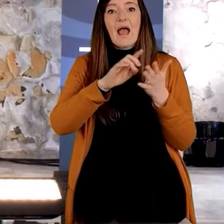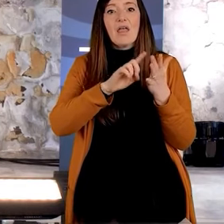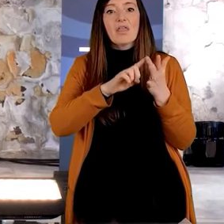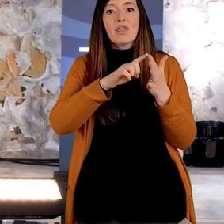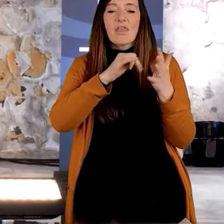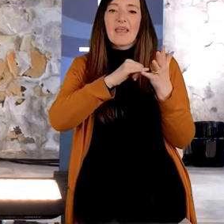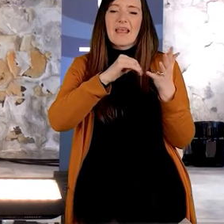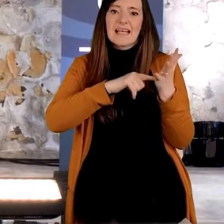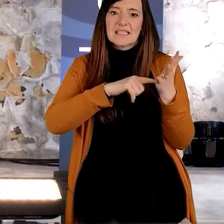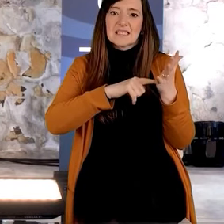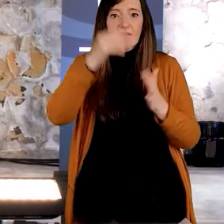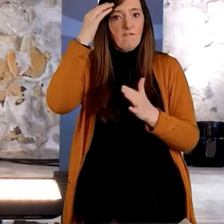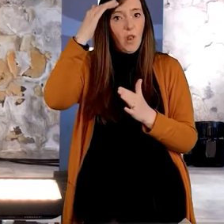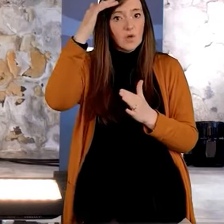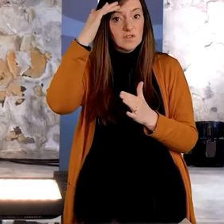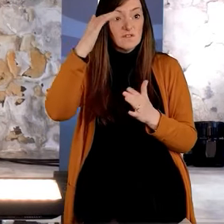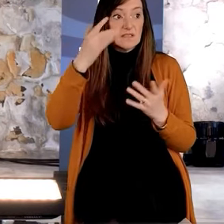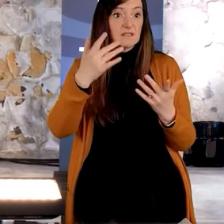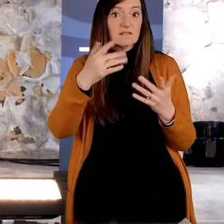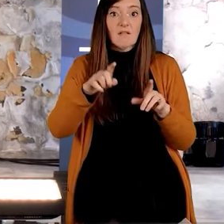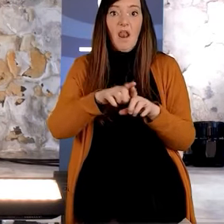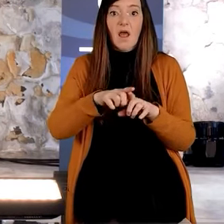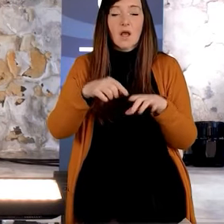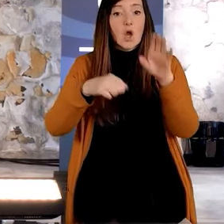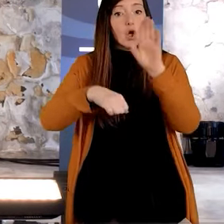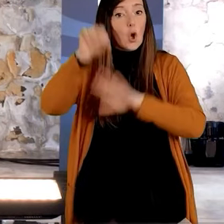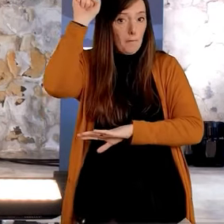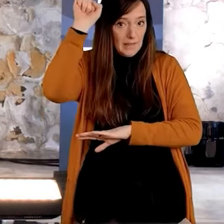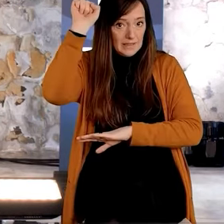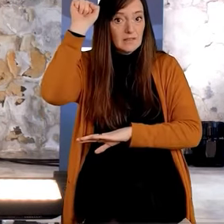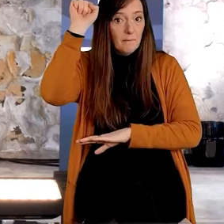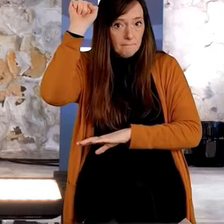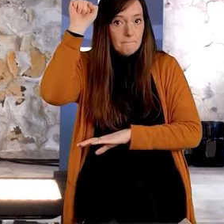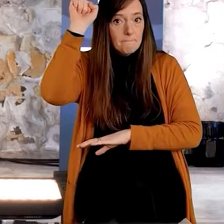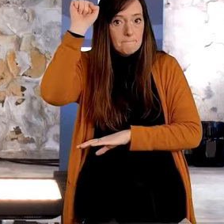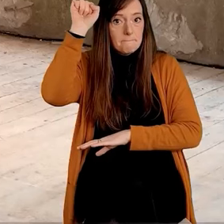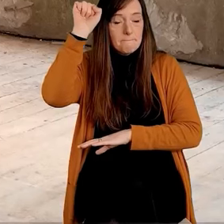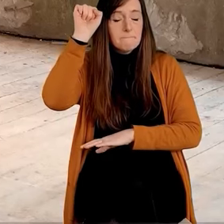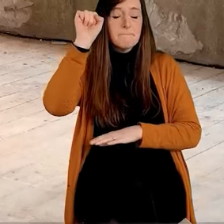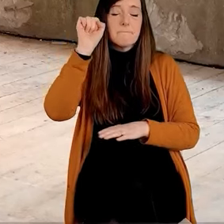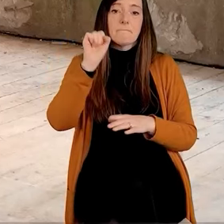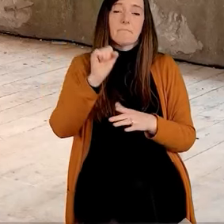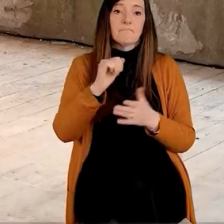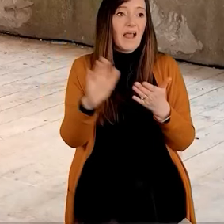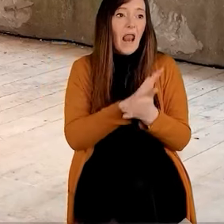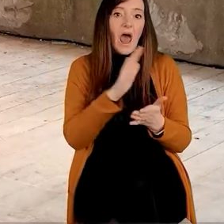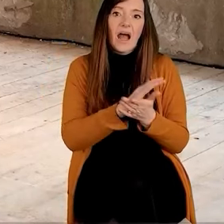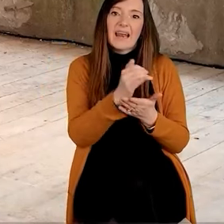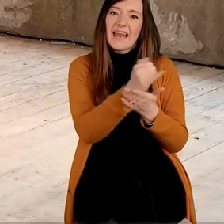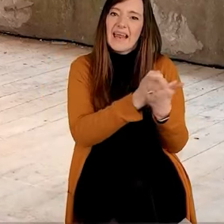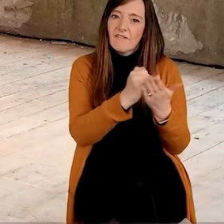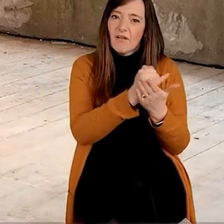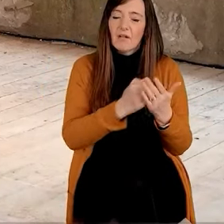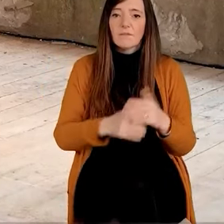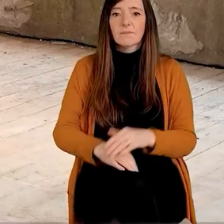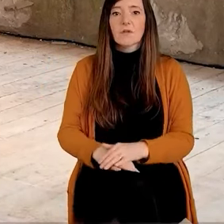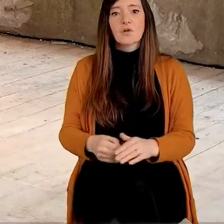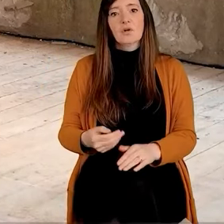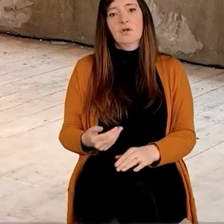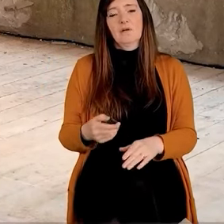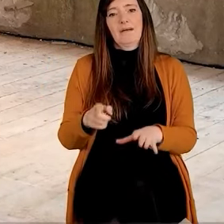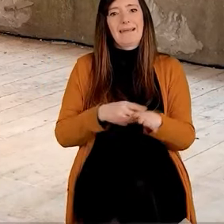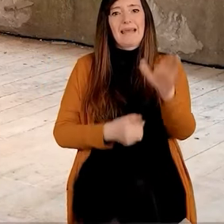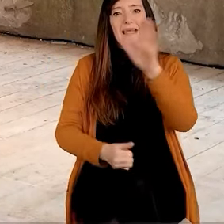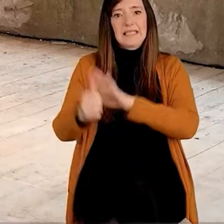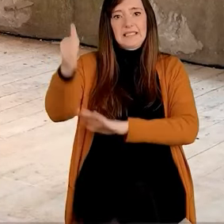the 20th century, communism. So often it has delighted in evil. Some years ago, I went to a British